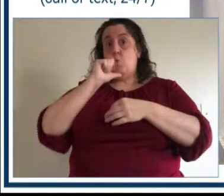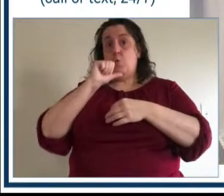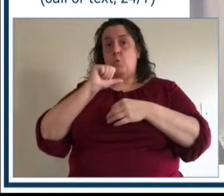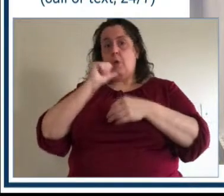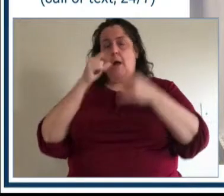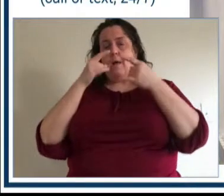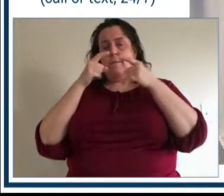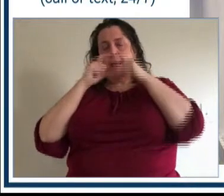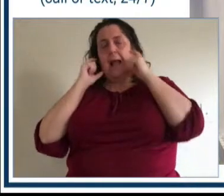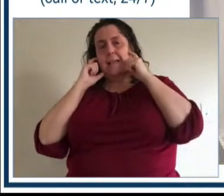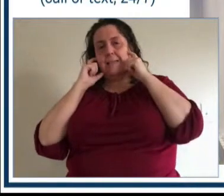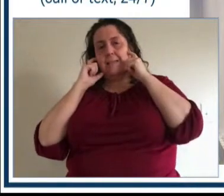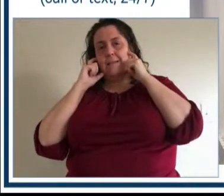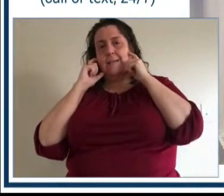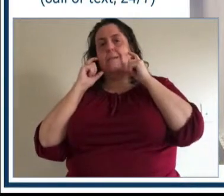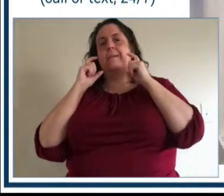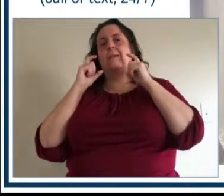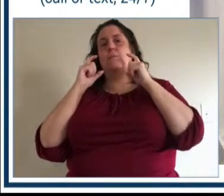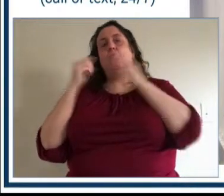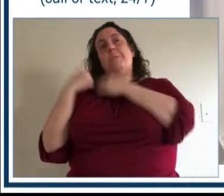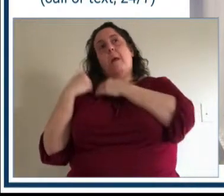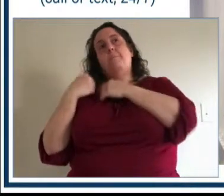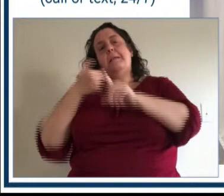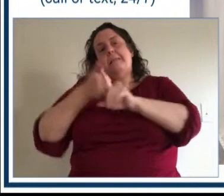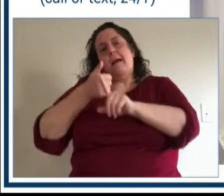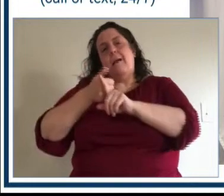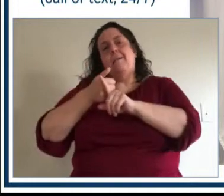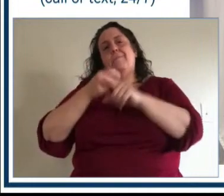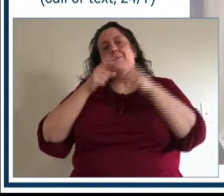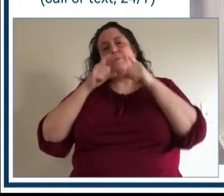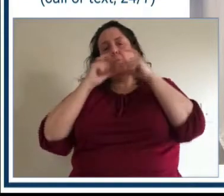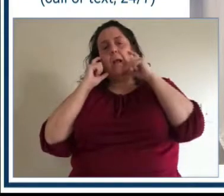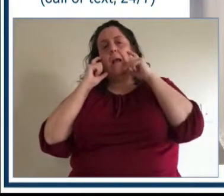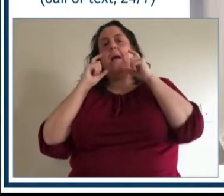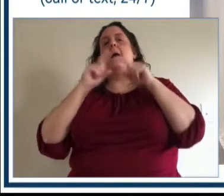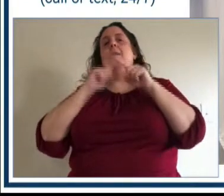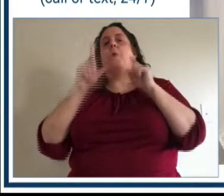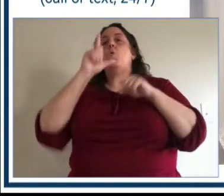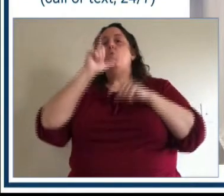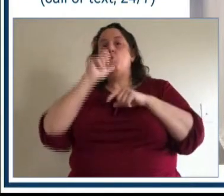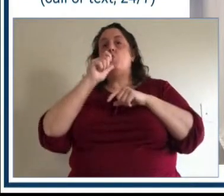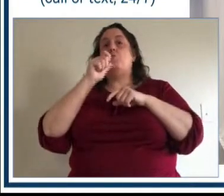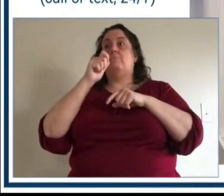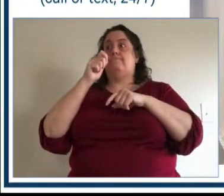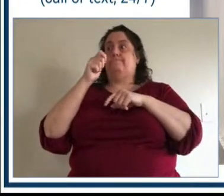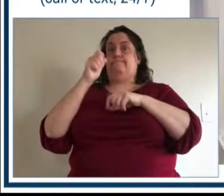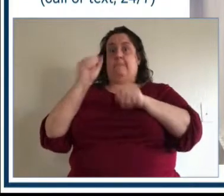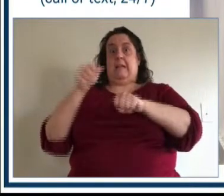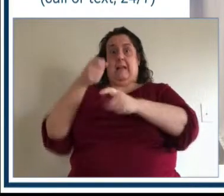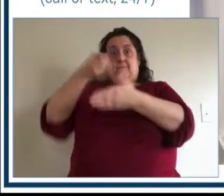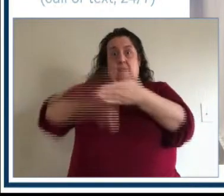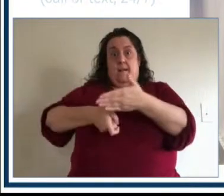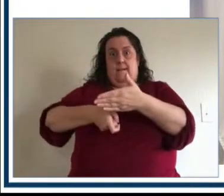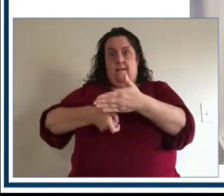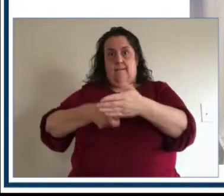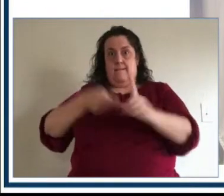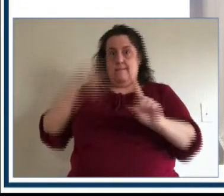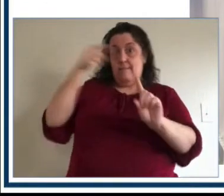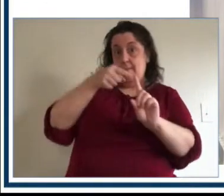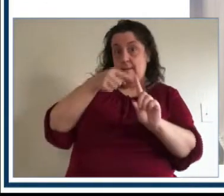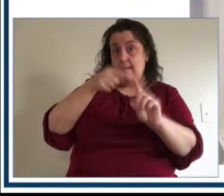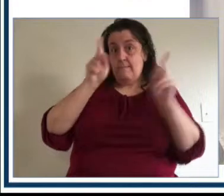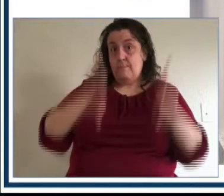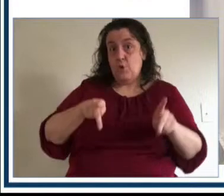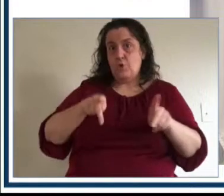who's accountable and who can be fined for it. That's what we're looking at. So is it the responsibility of the